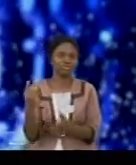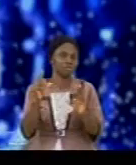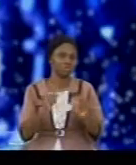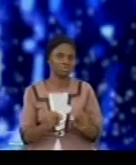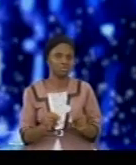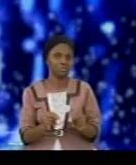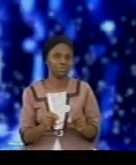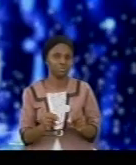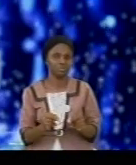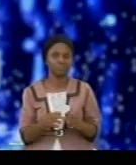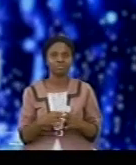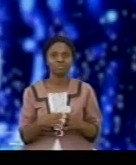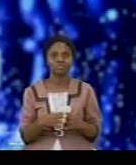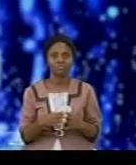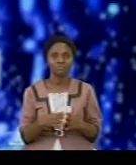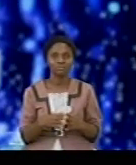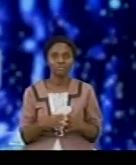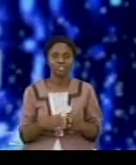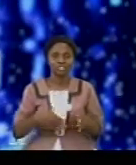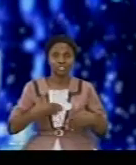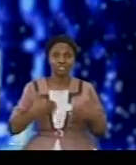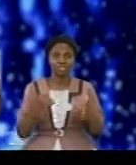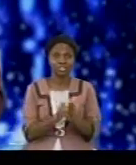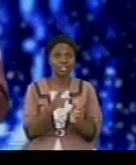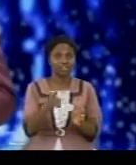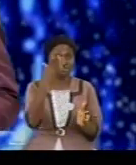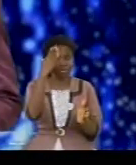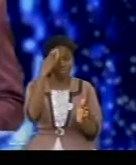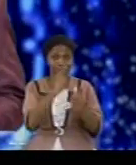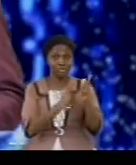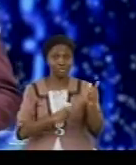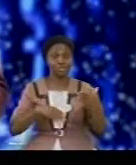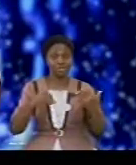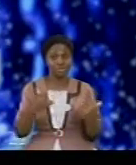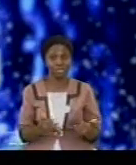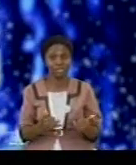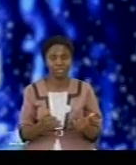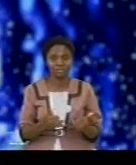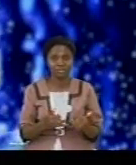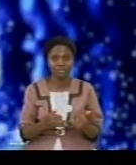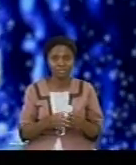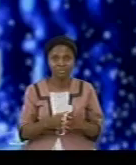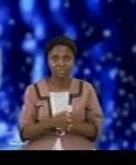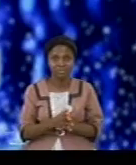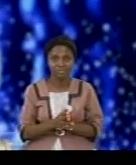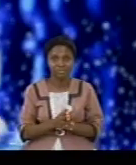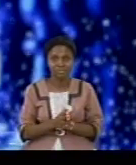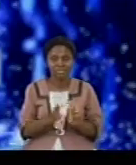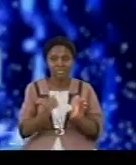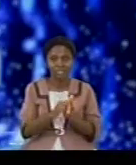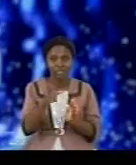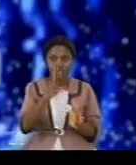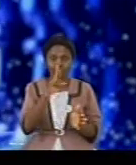that you know the Lord and you have the Lord Jesus Christ in your life, and that you are a citizen of the